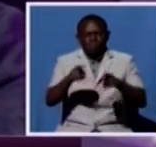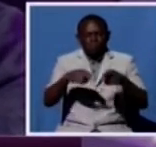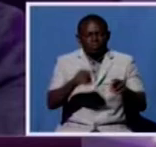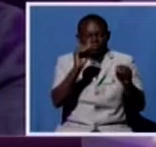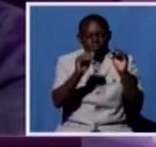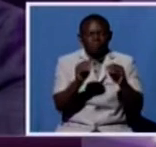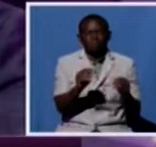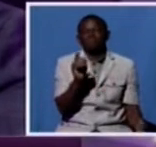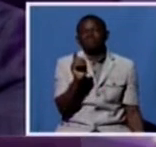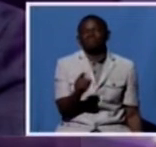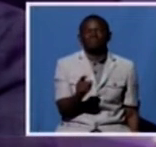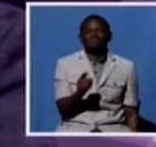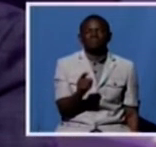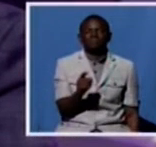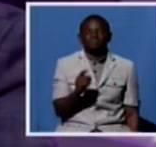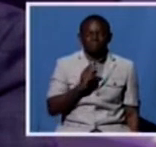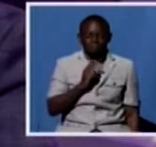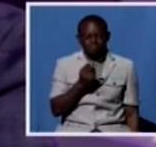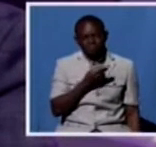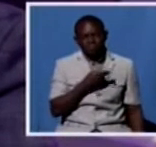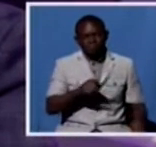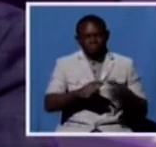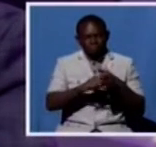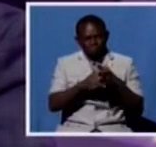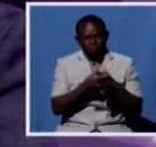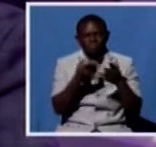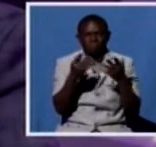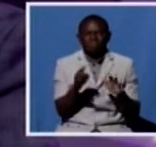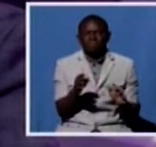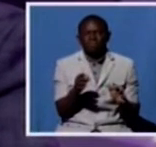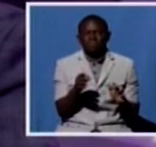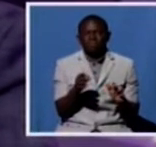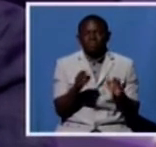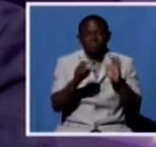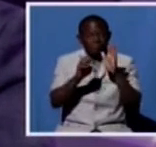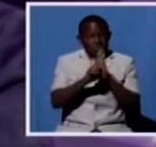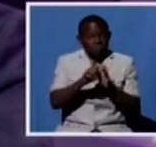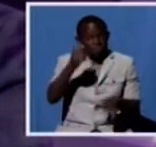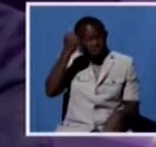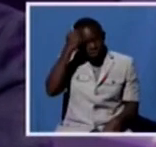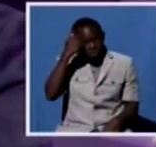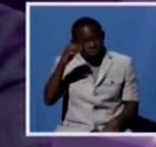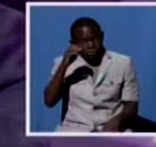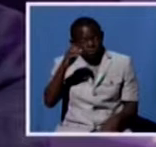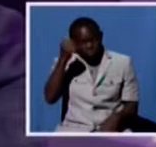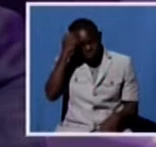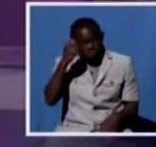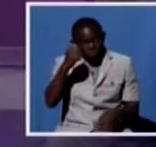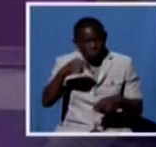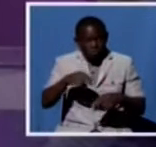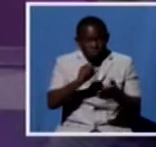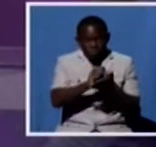We've started, and what is happening is, for instance, I talked about Chingola to Solwezi. You remember the complaints that we used to